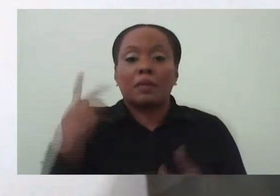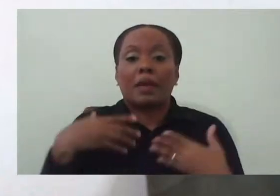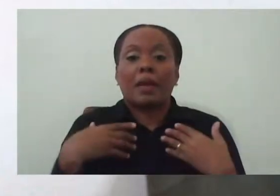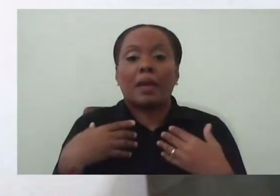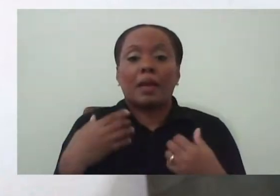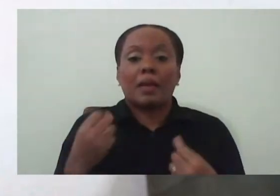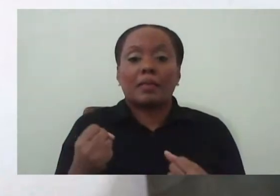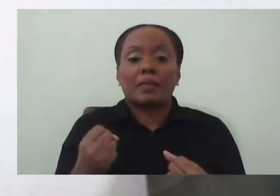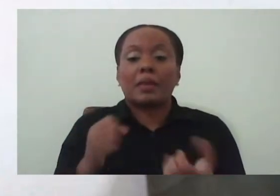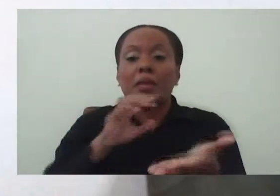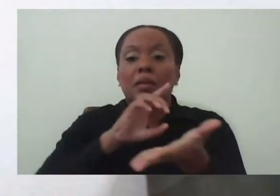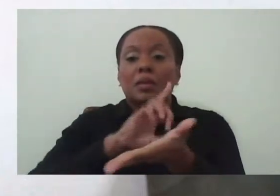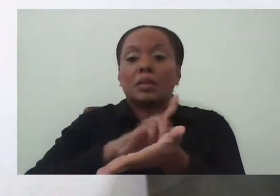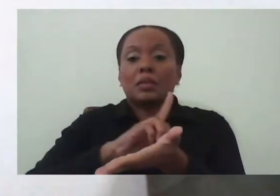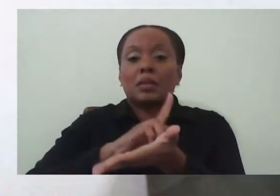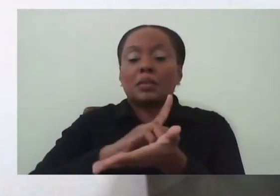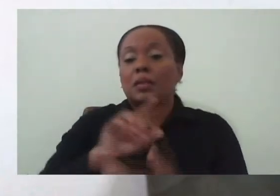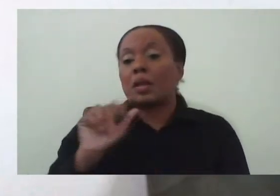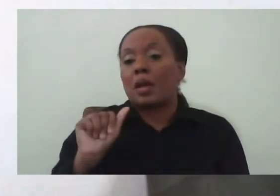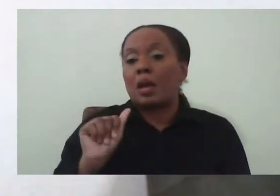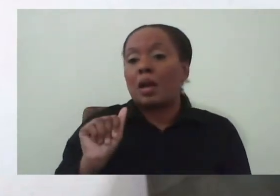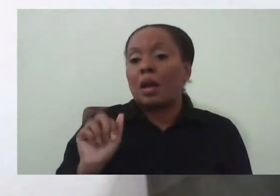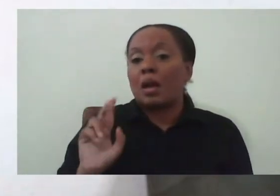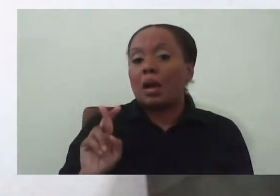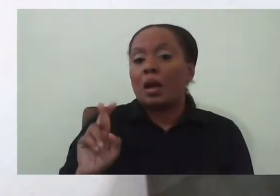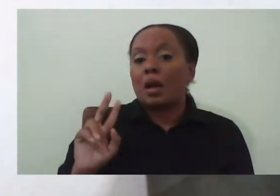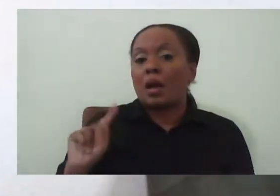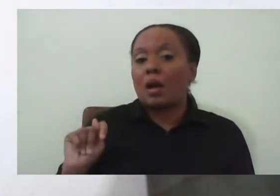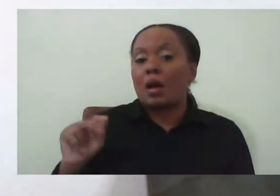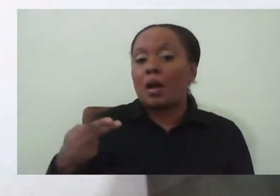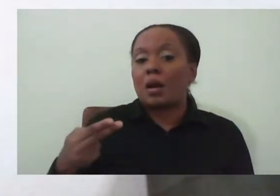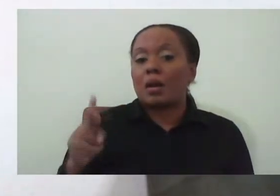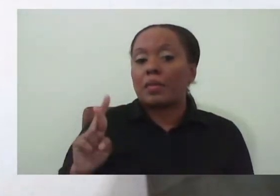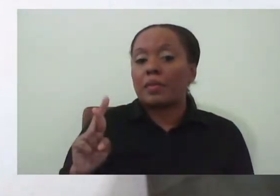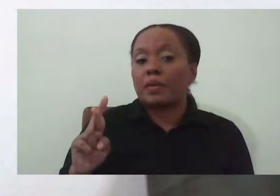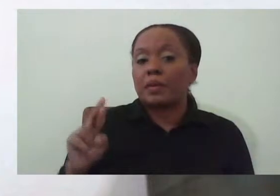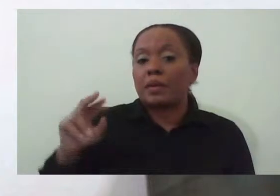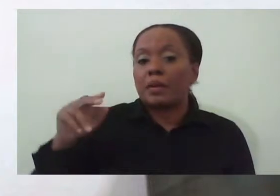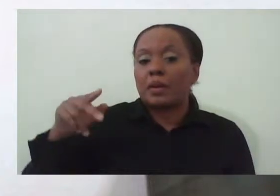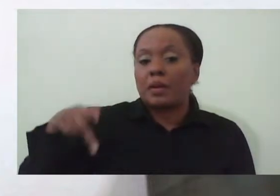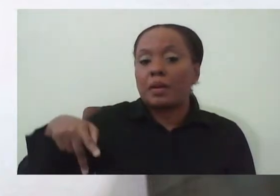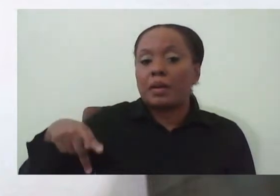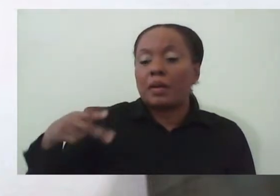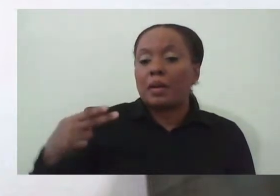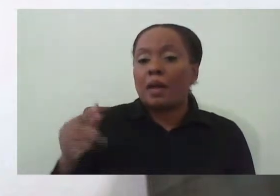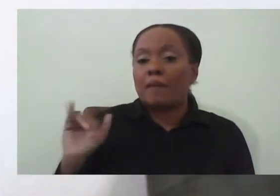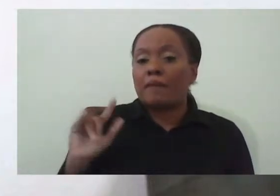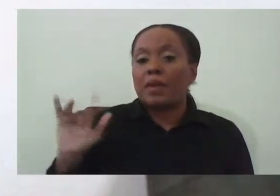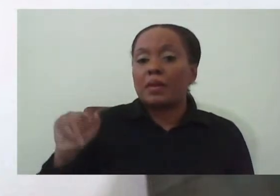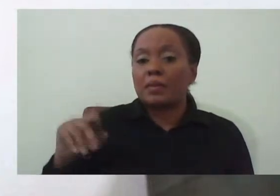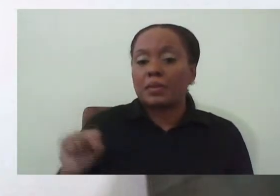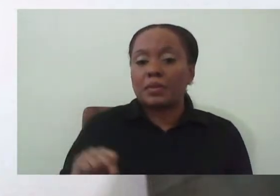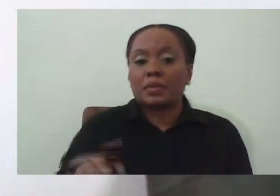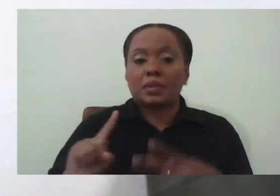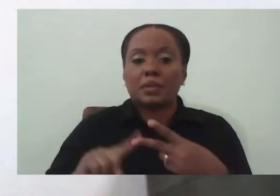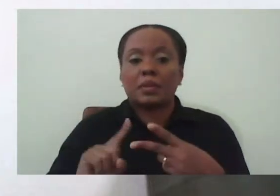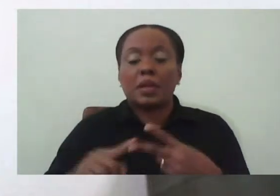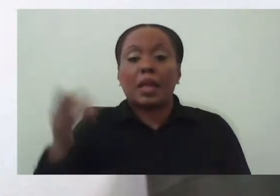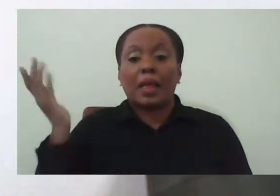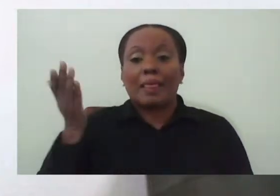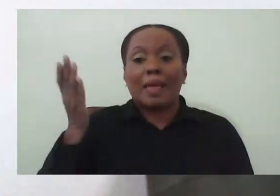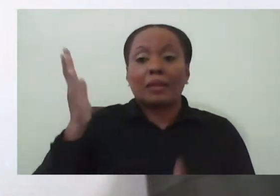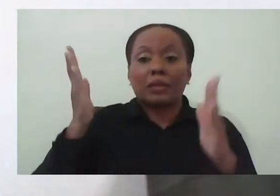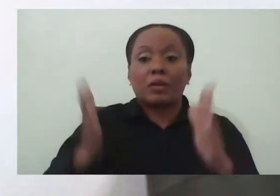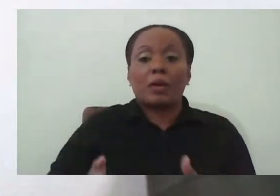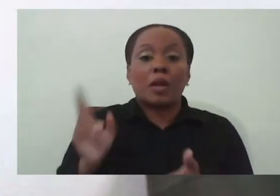Arthur Phillips. And with him is a lecturer in public health at the University of the West Indies,